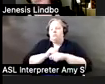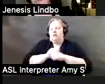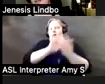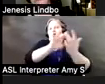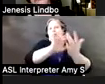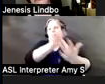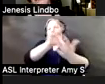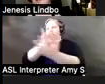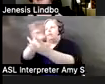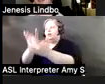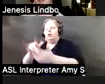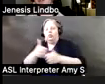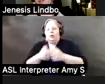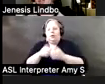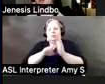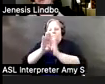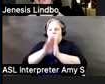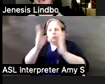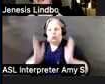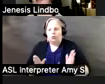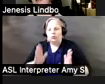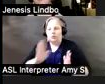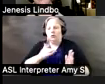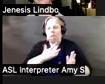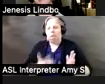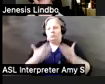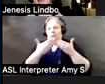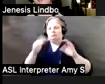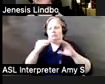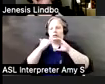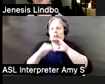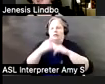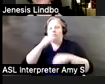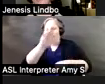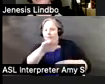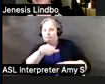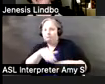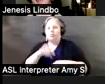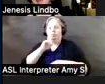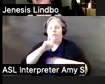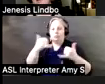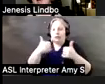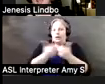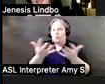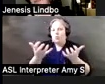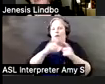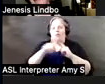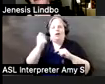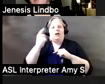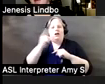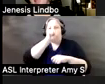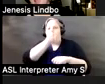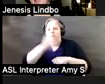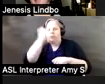game developers, their little general email, and said, hey, I really want to play this game. I love the